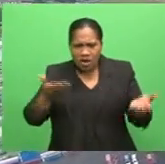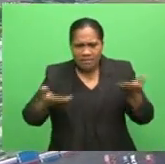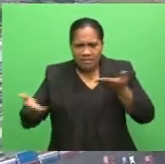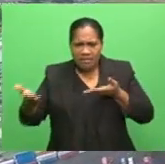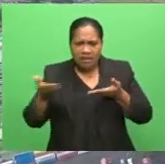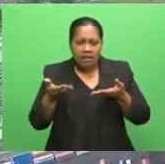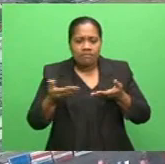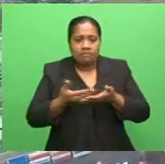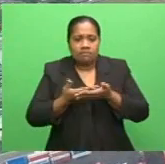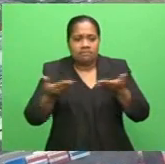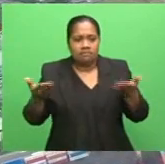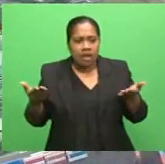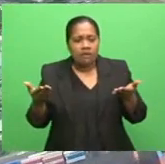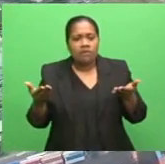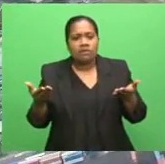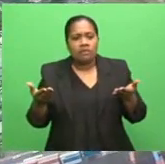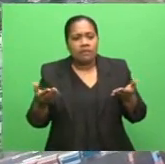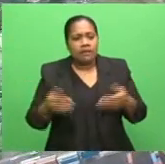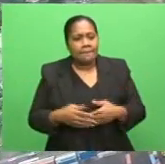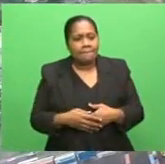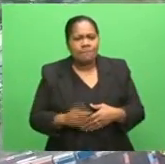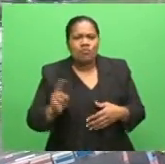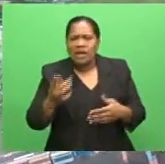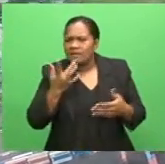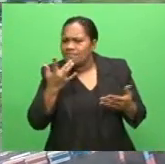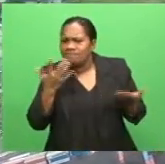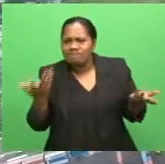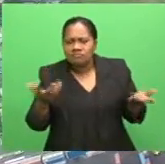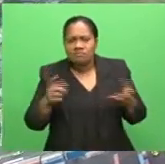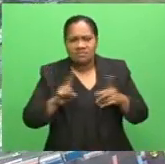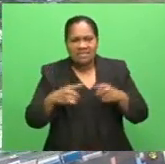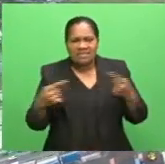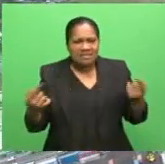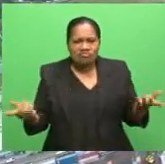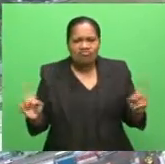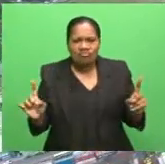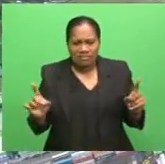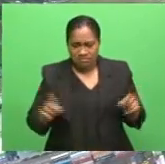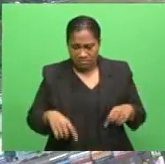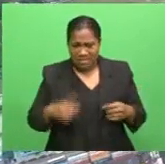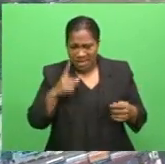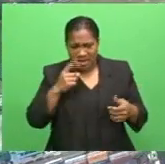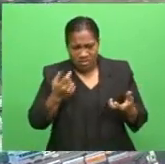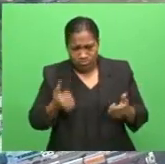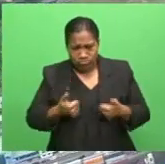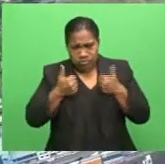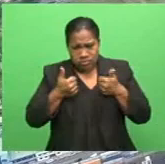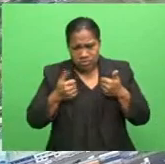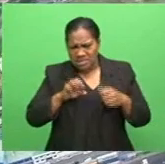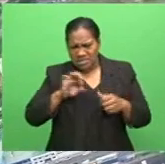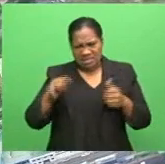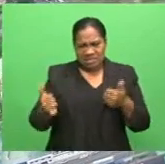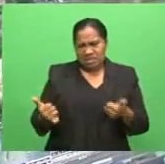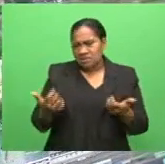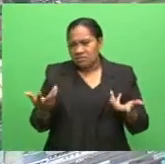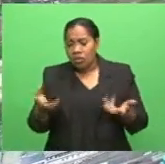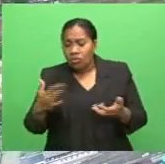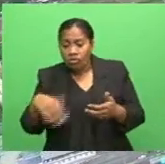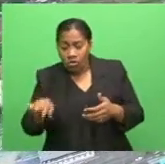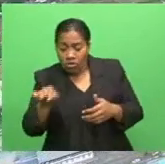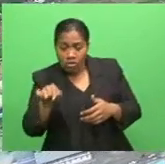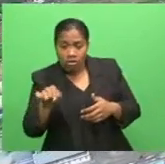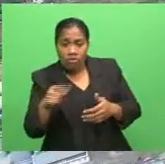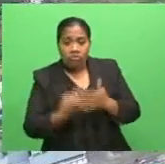is basically what type of items, whether it is suitable, unsuitable, all those things are monitored by other agencies such